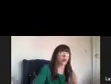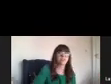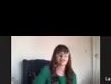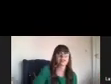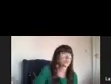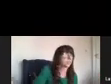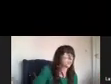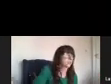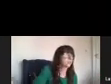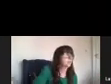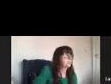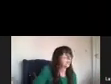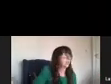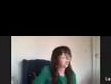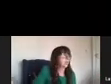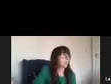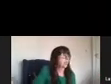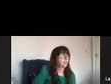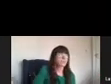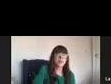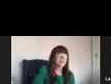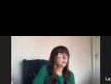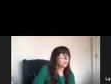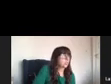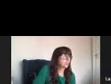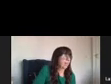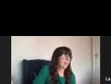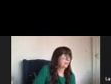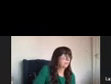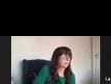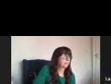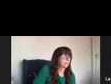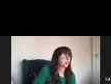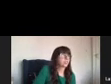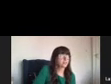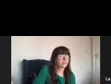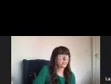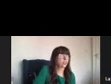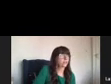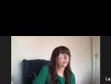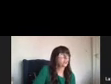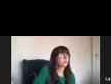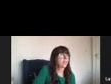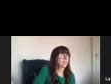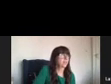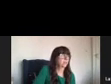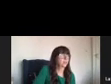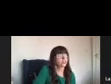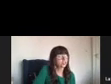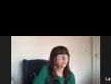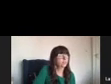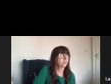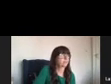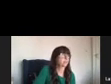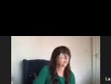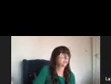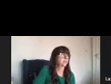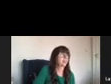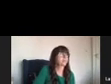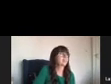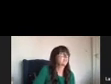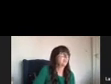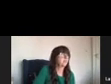recognition of signed languages. So when it comes to the UK, just to finish off, the UK government,